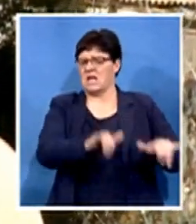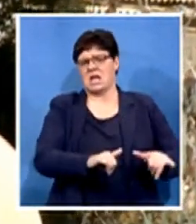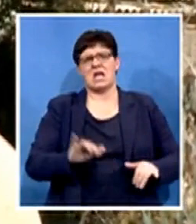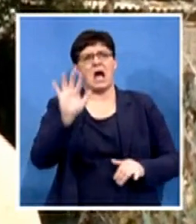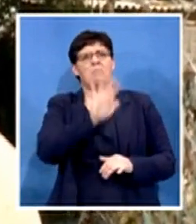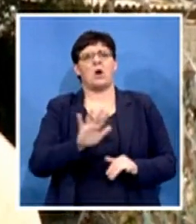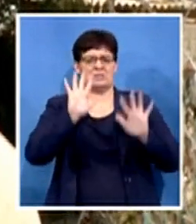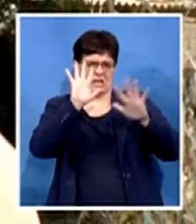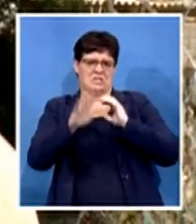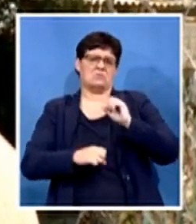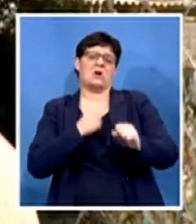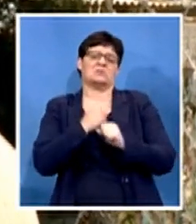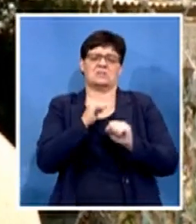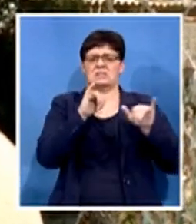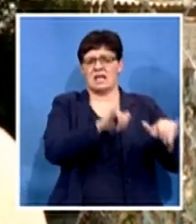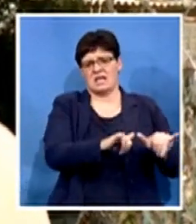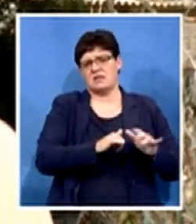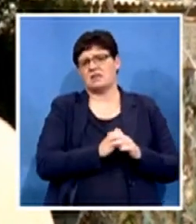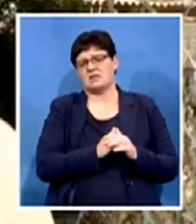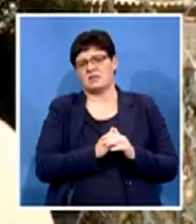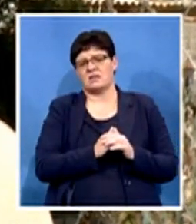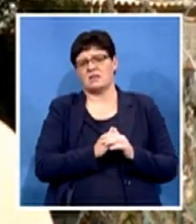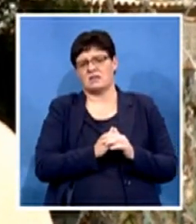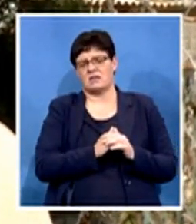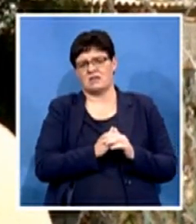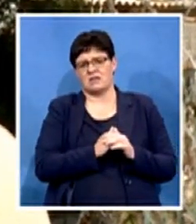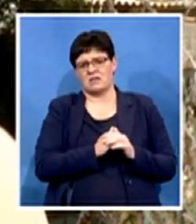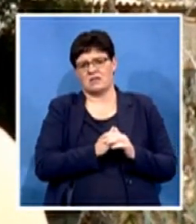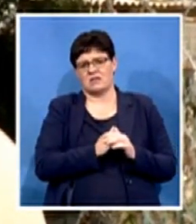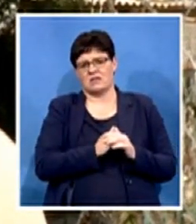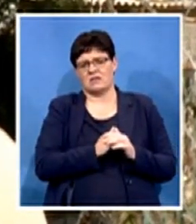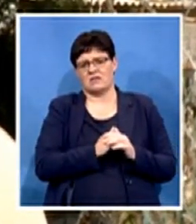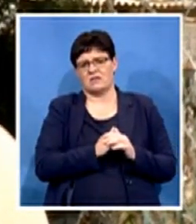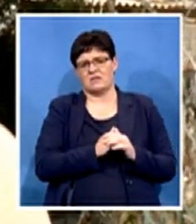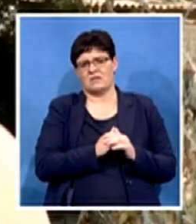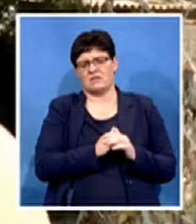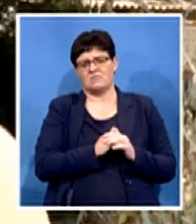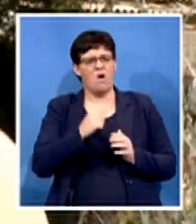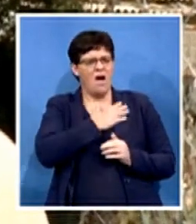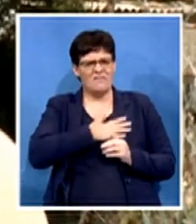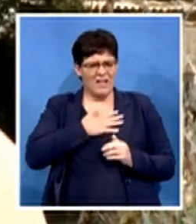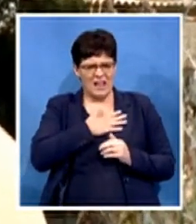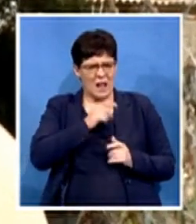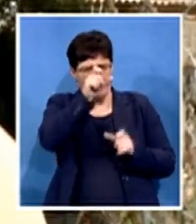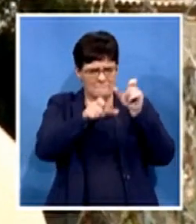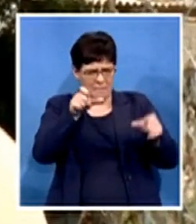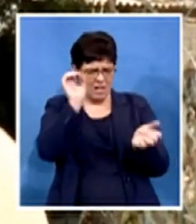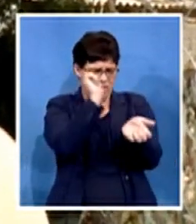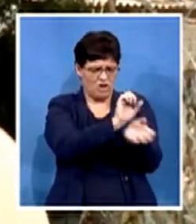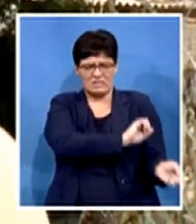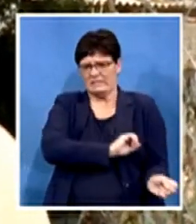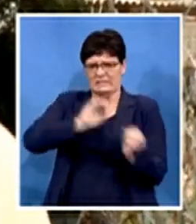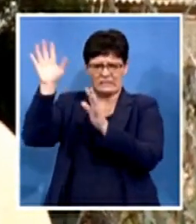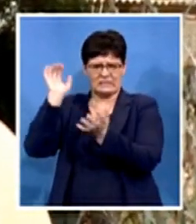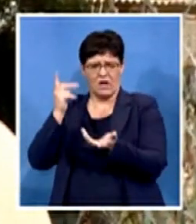here. Yes, yes, ma. So how are you feeling about the latest development of people being arrested in relation to